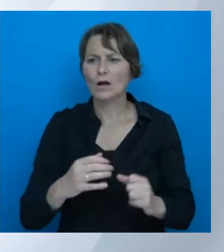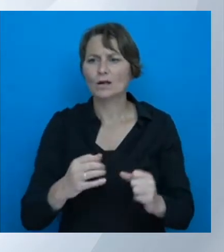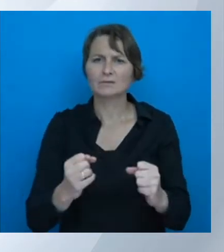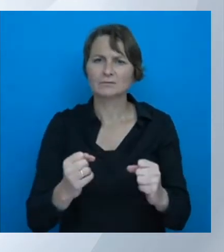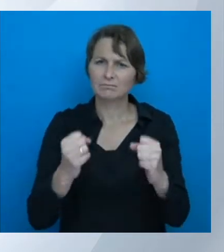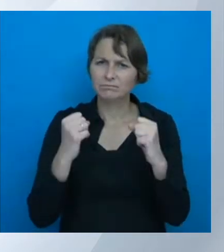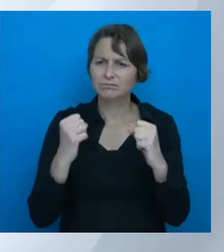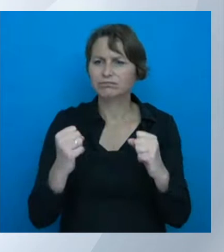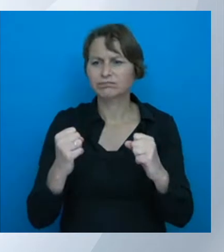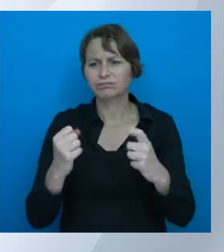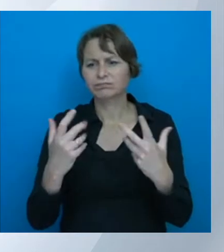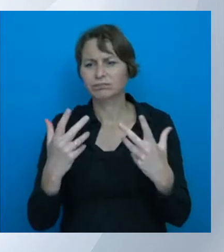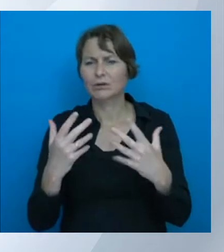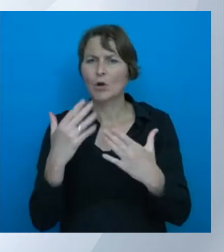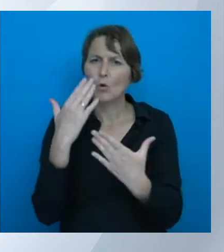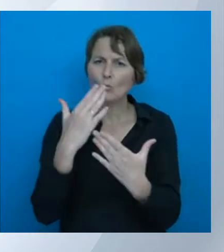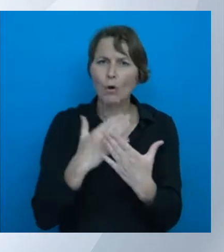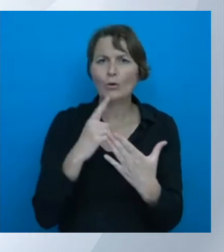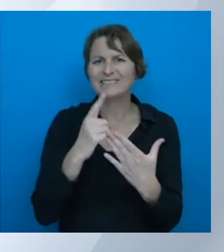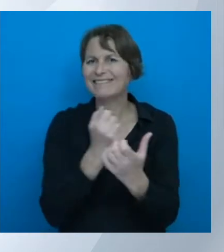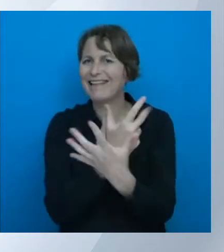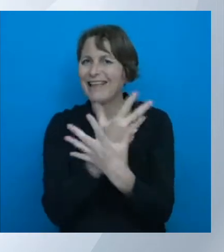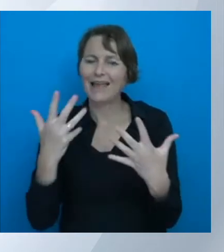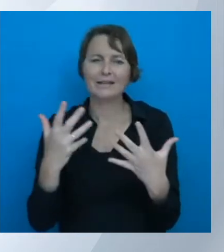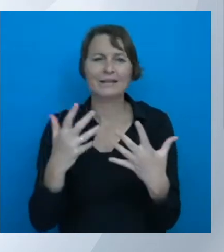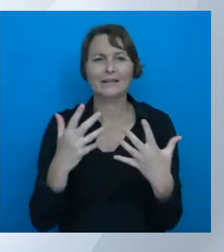workflows, and virtual actors.